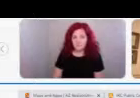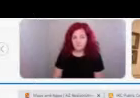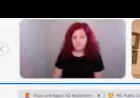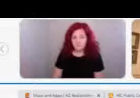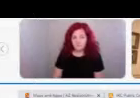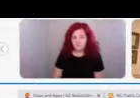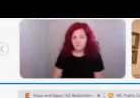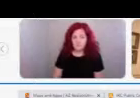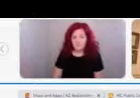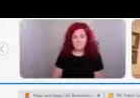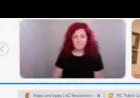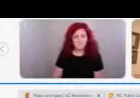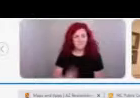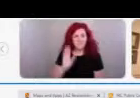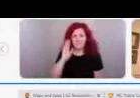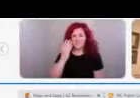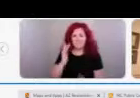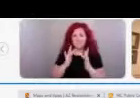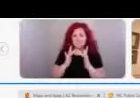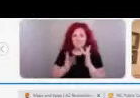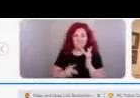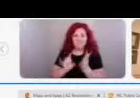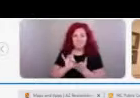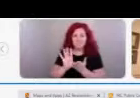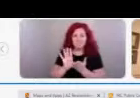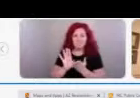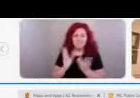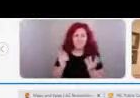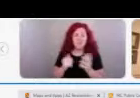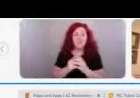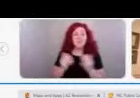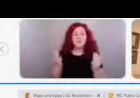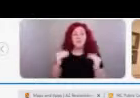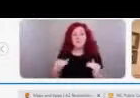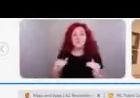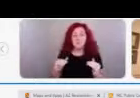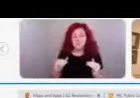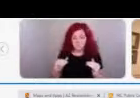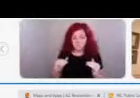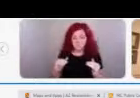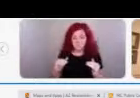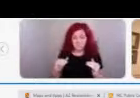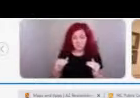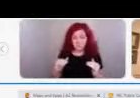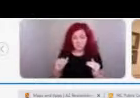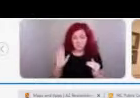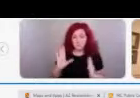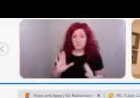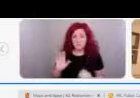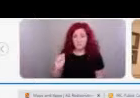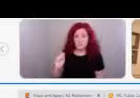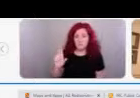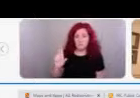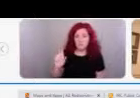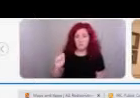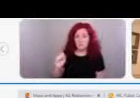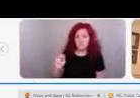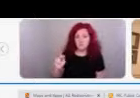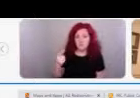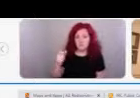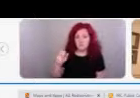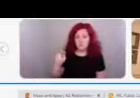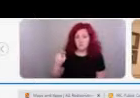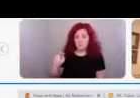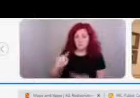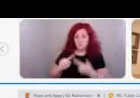okay it looks like she was she was kicked off so let's move on to the next speaker susan gannon linda